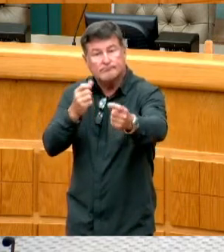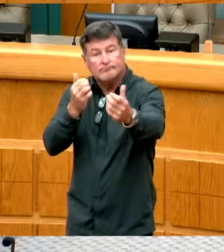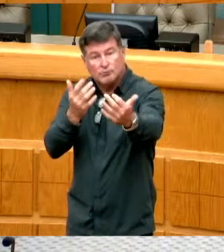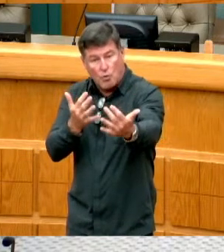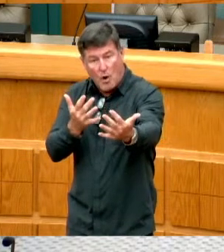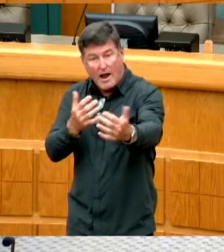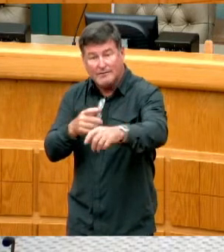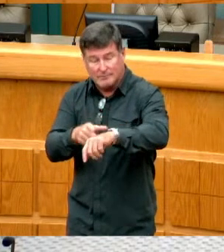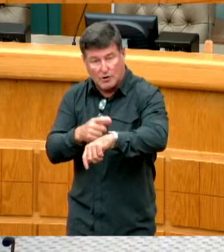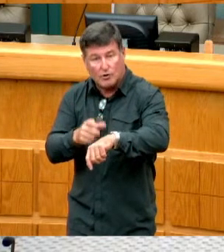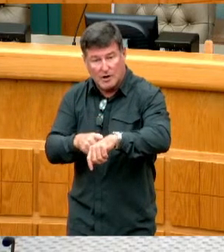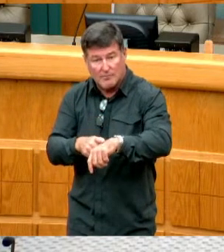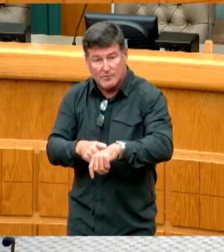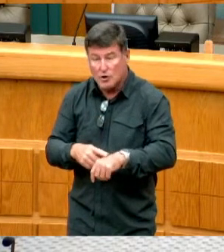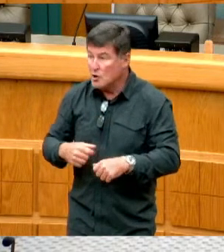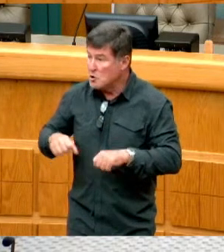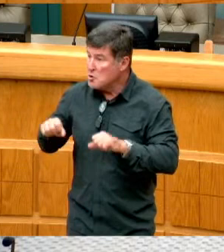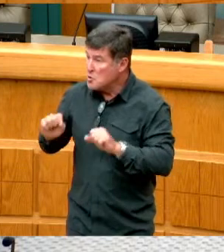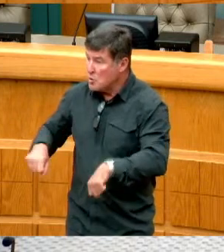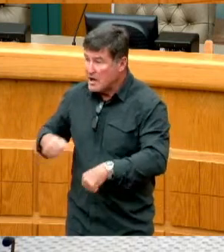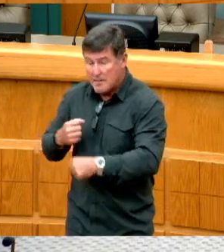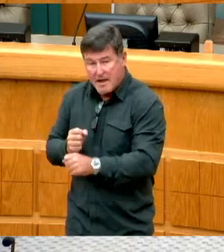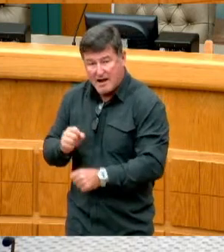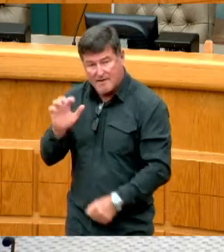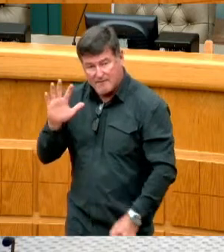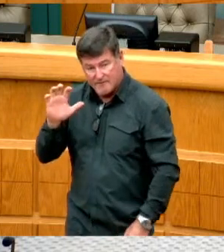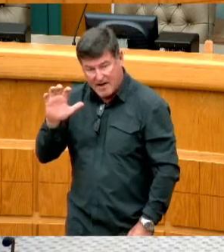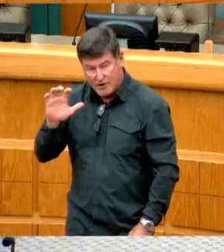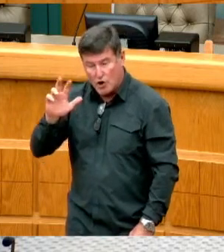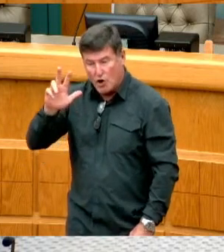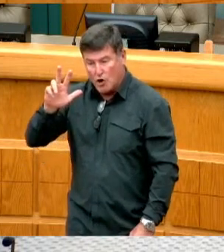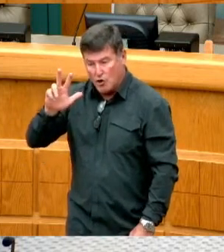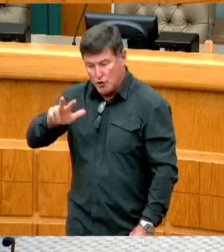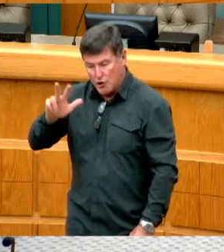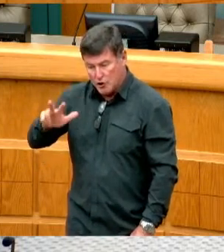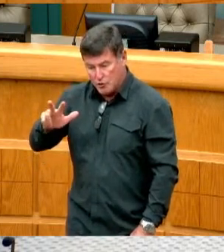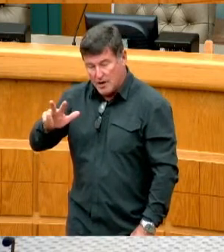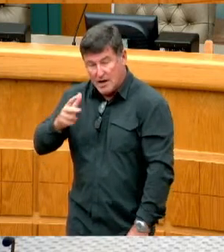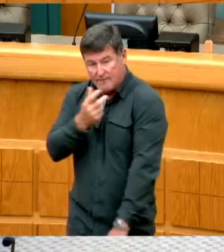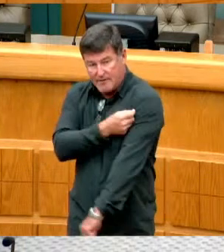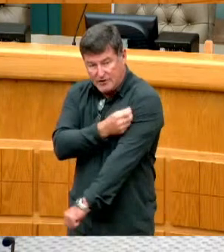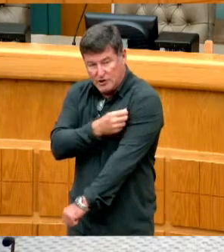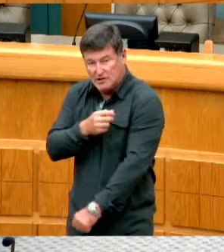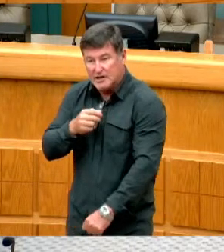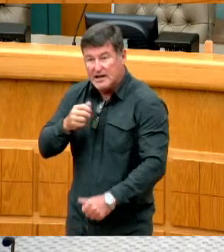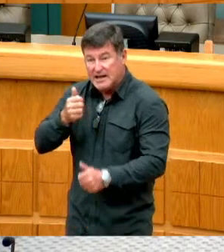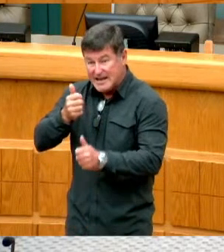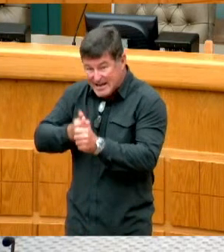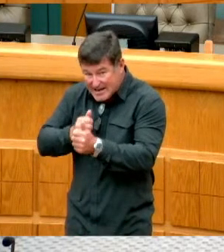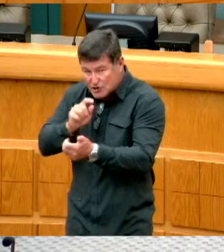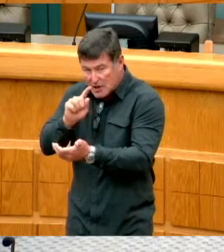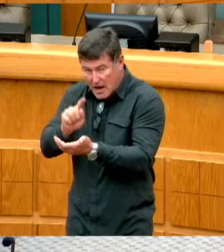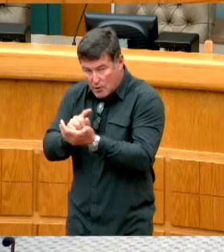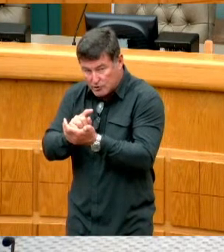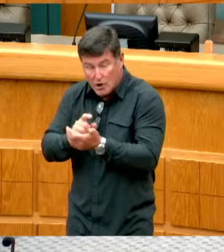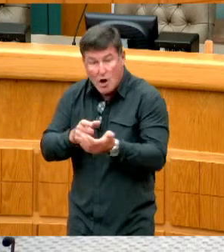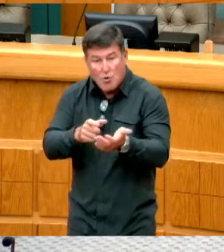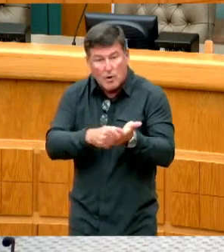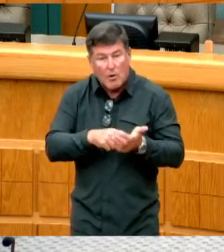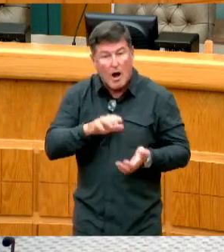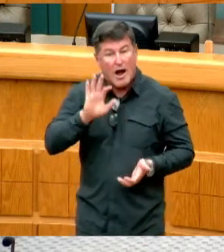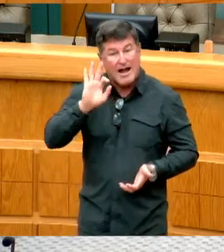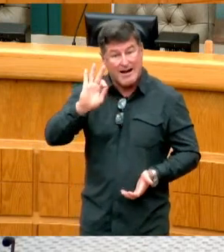produce 533 vaccines in an hour, which is fast, it took us 9 hours to do that